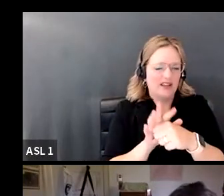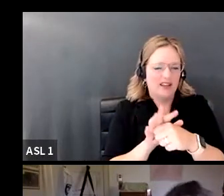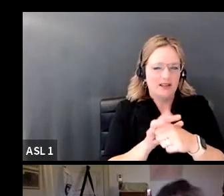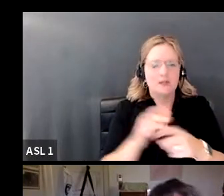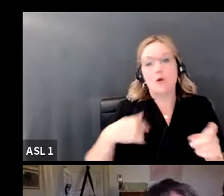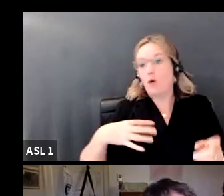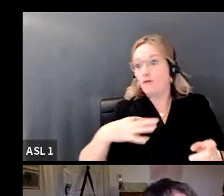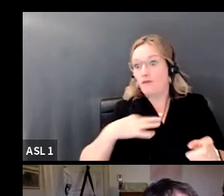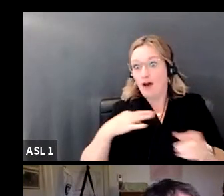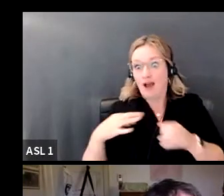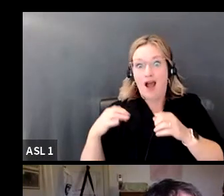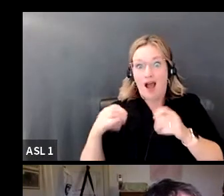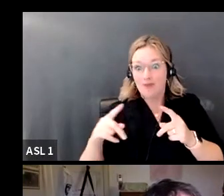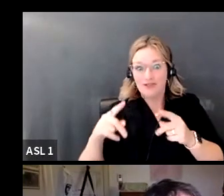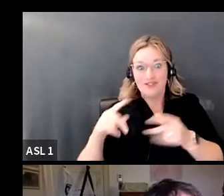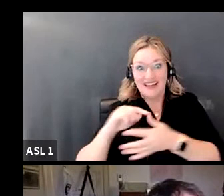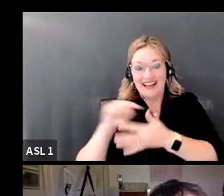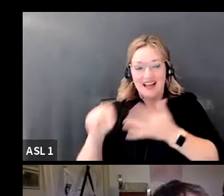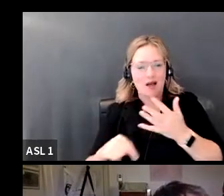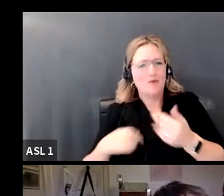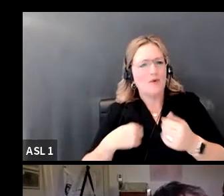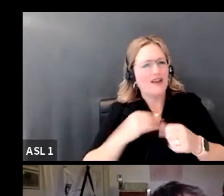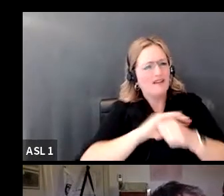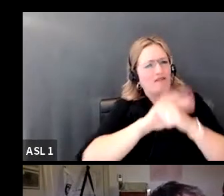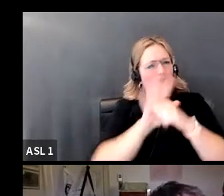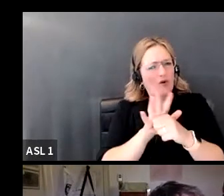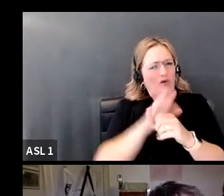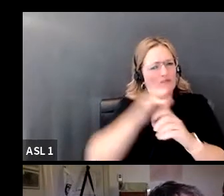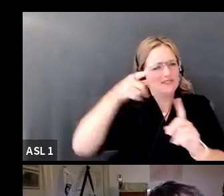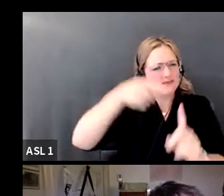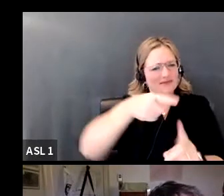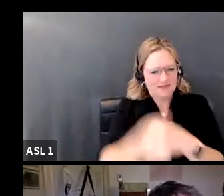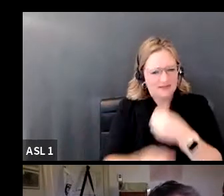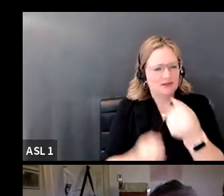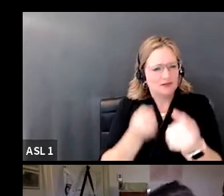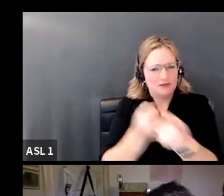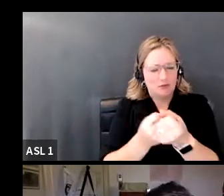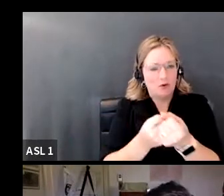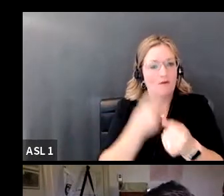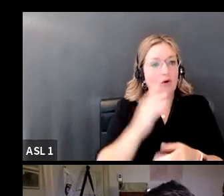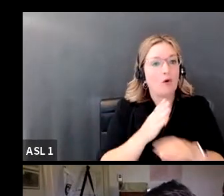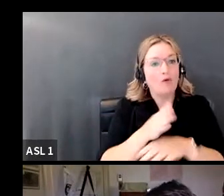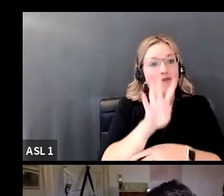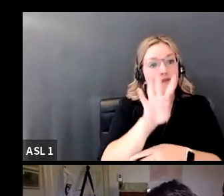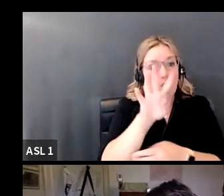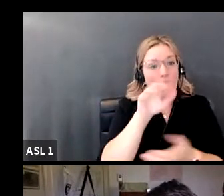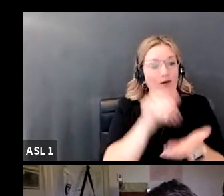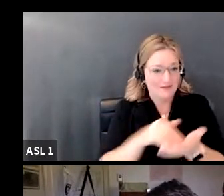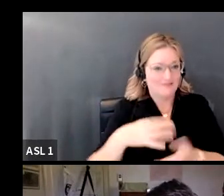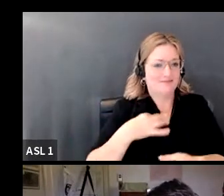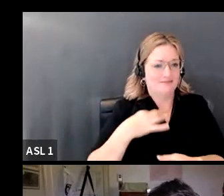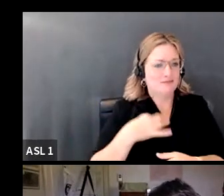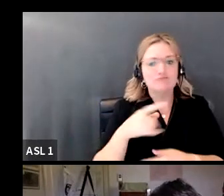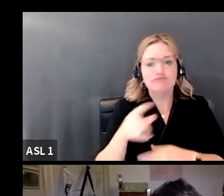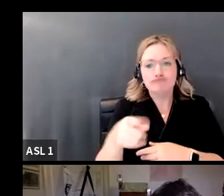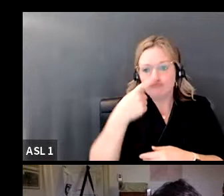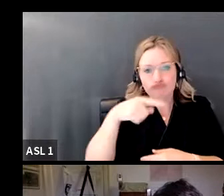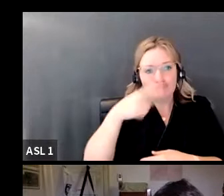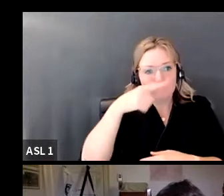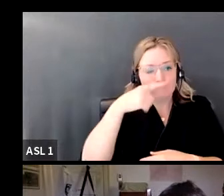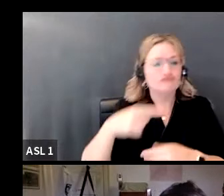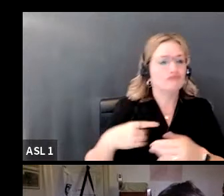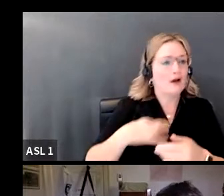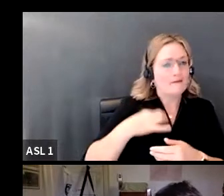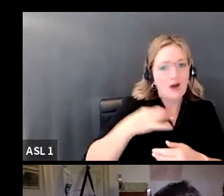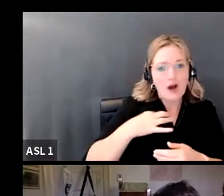opportunities we offered covet specific support for over four thousand volunteers signing up to help with co-wood related